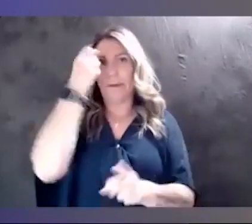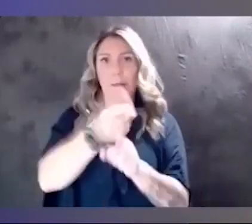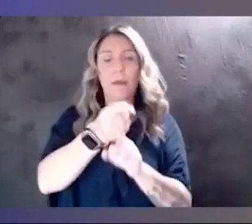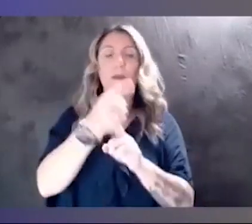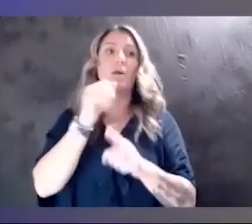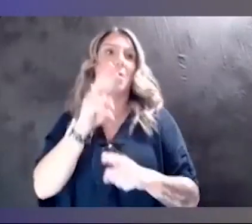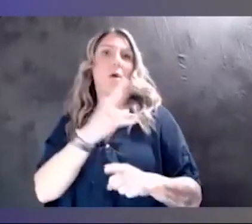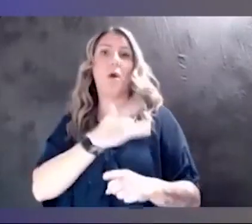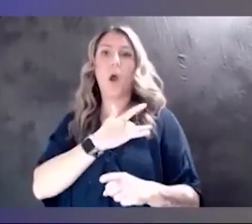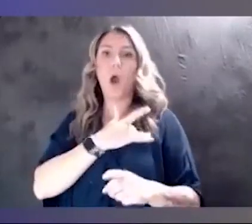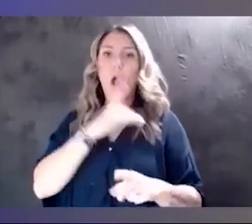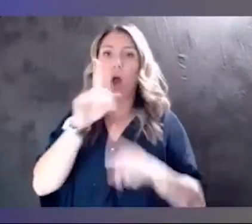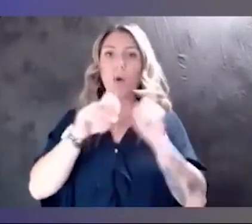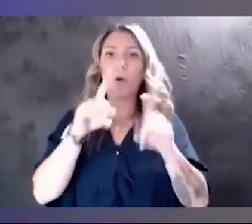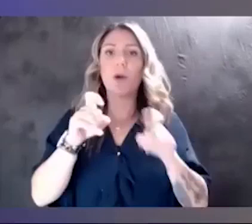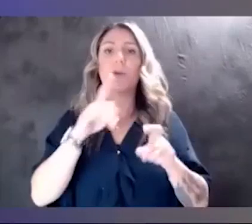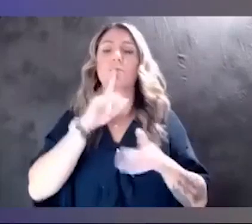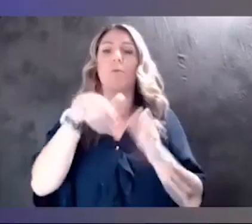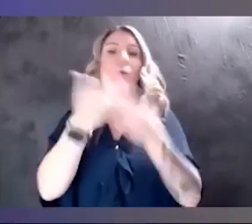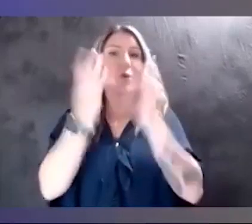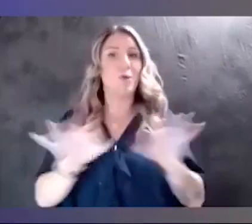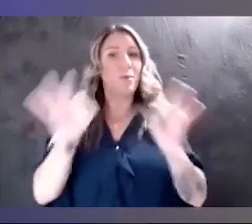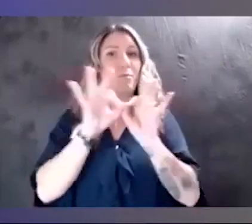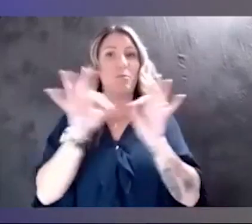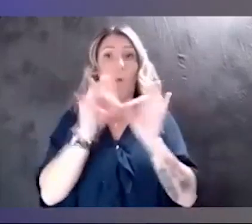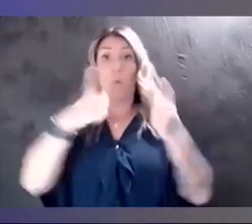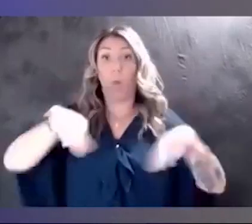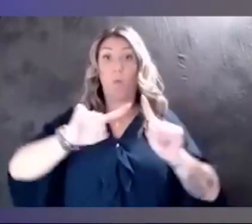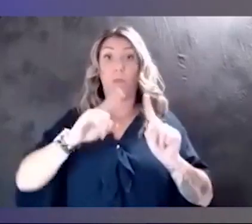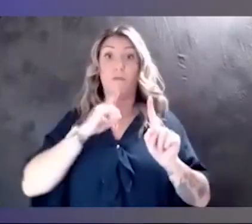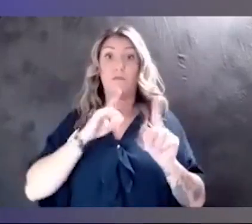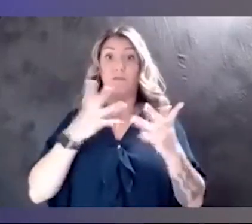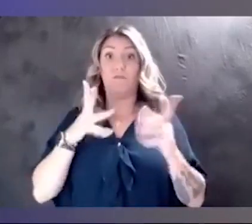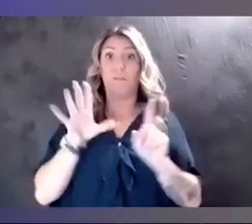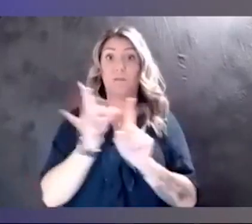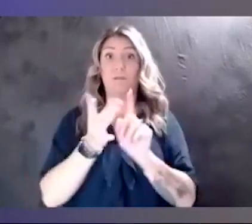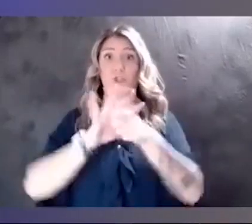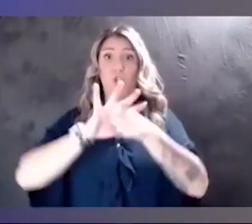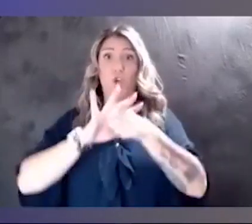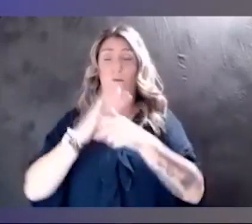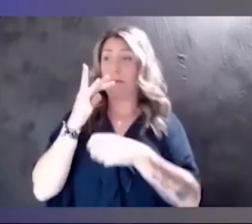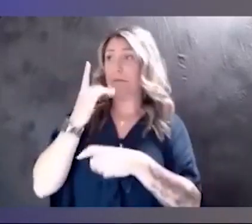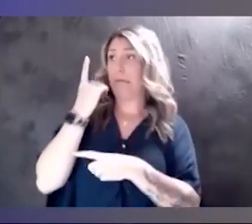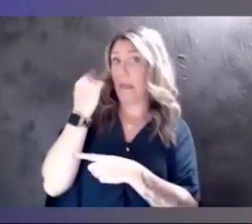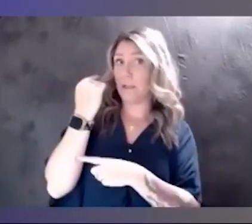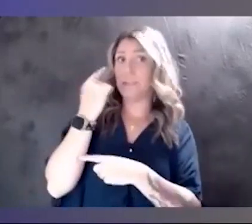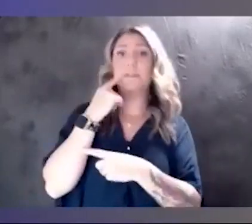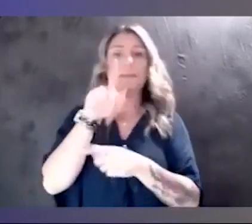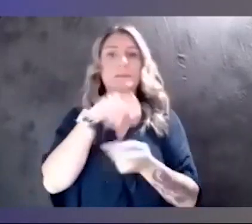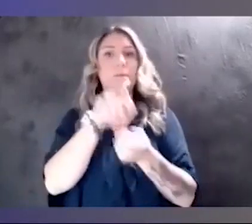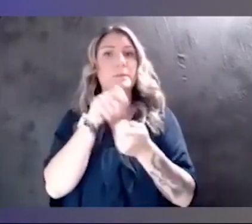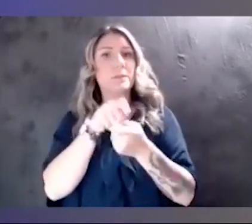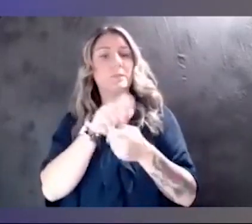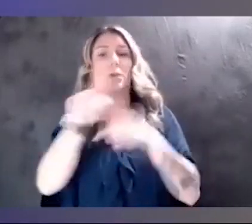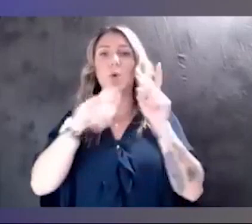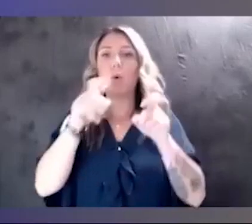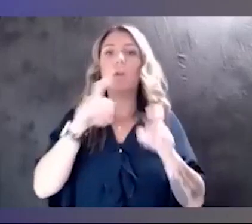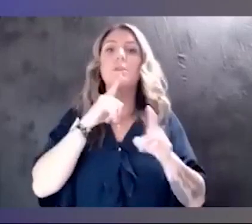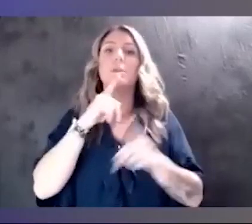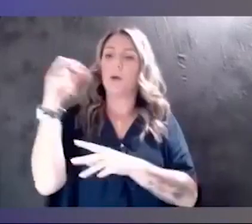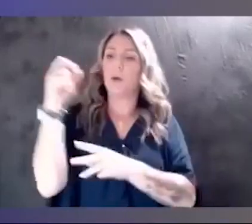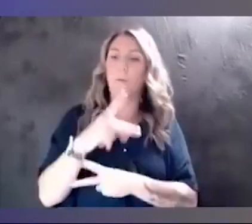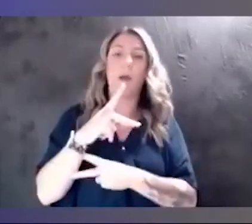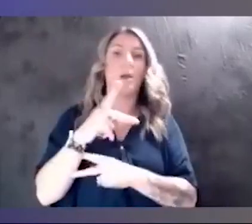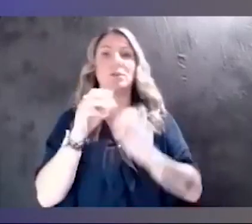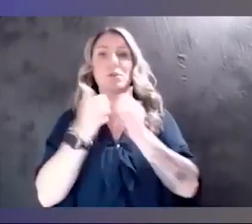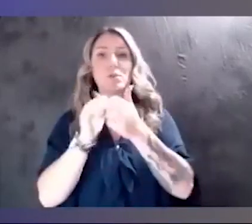important. Those that have had COVID in the past year, there should be specific questions their physician asks them about return to sports. Those that have